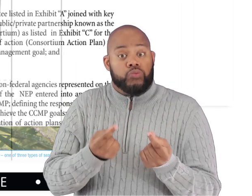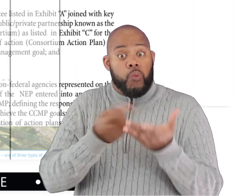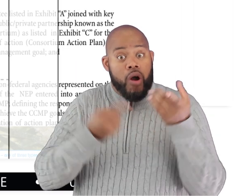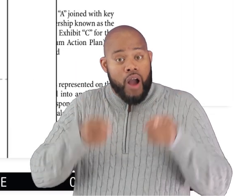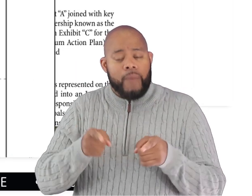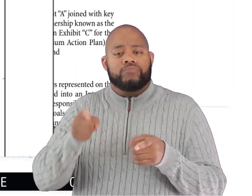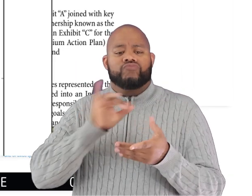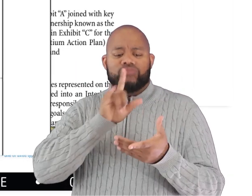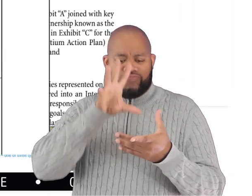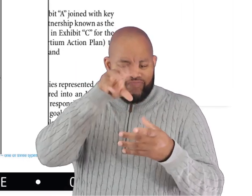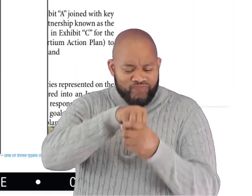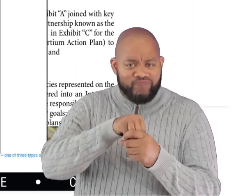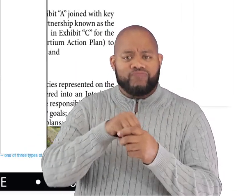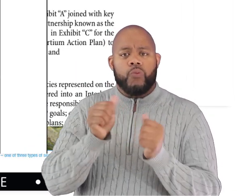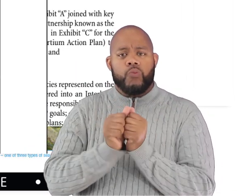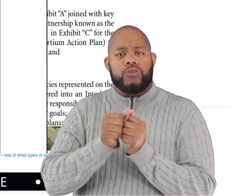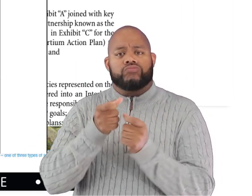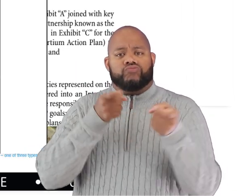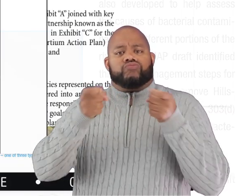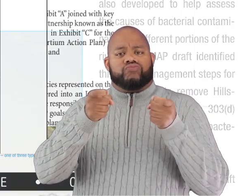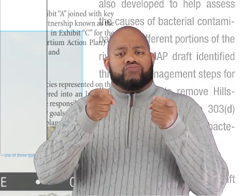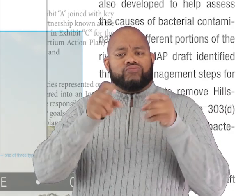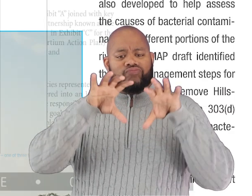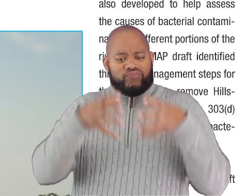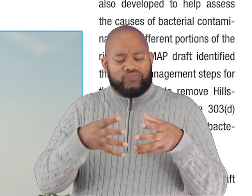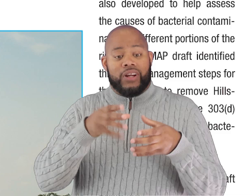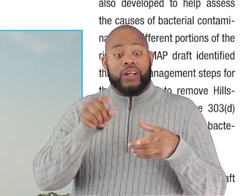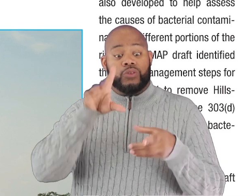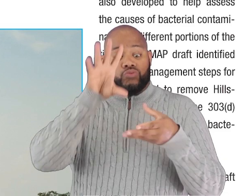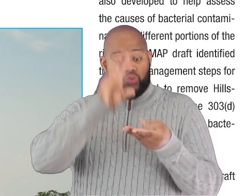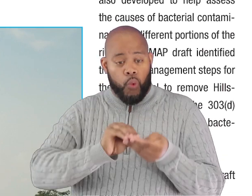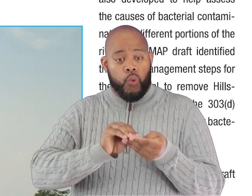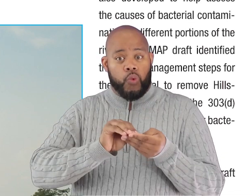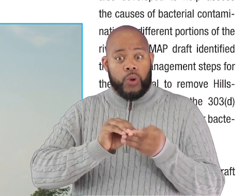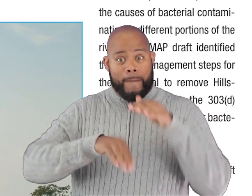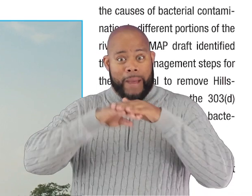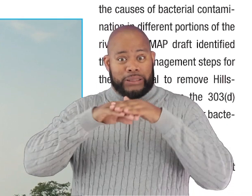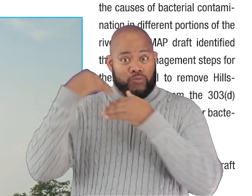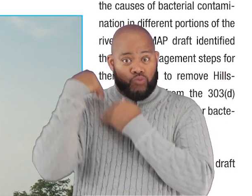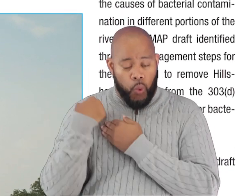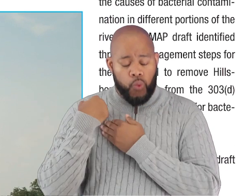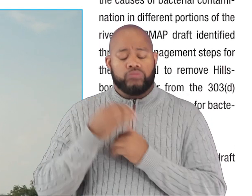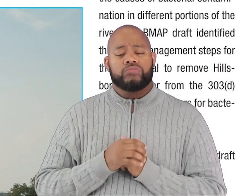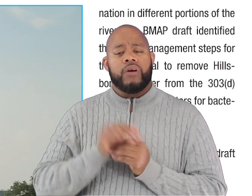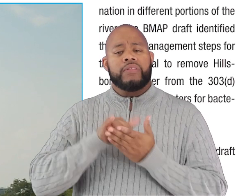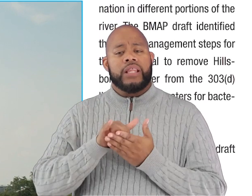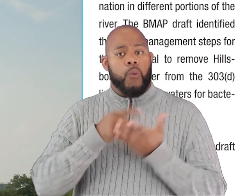do, ultimately got wrapped up into a regulatory framework known as the total maximum daily load,